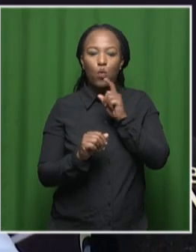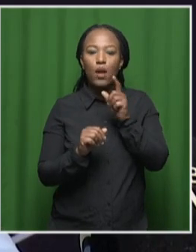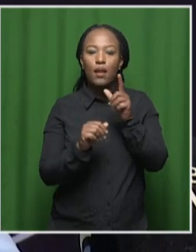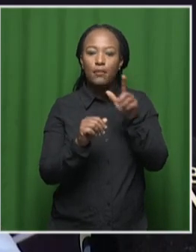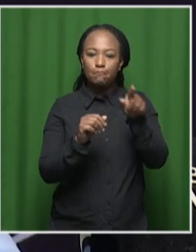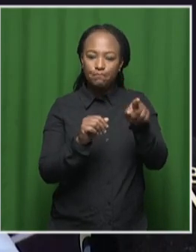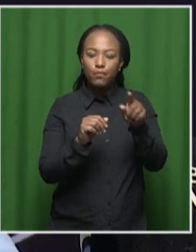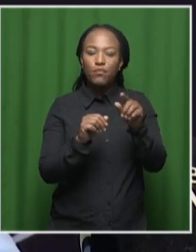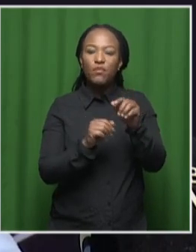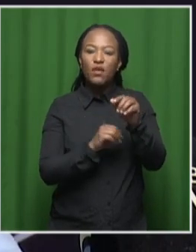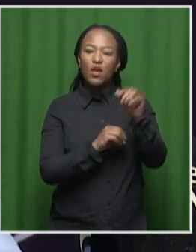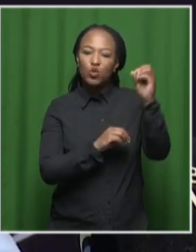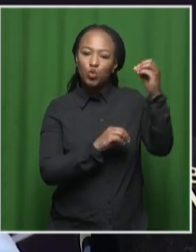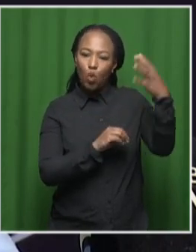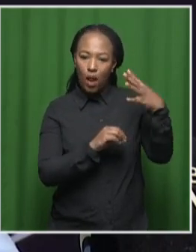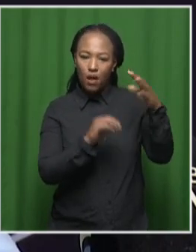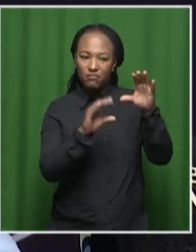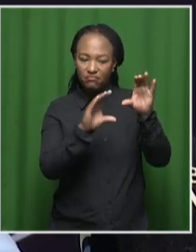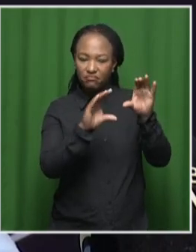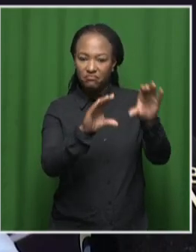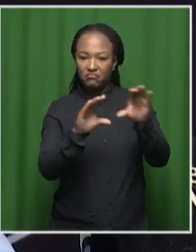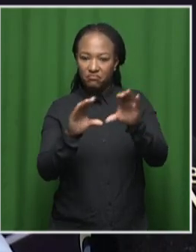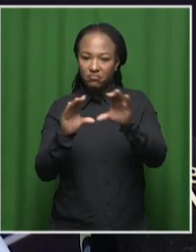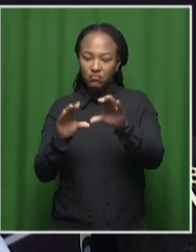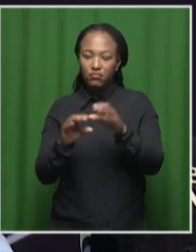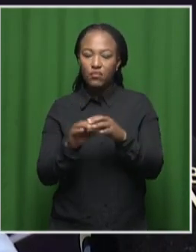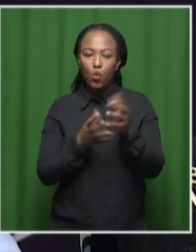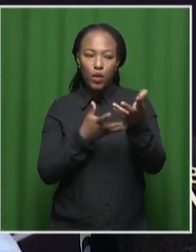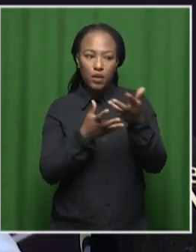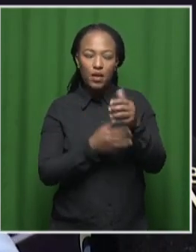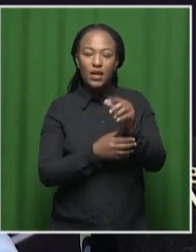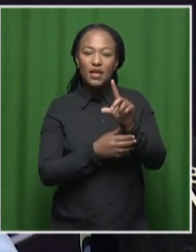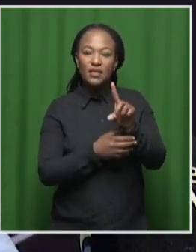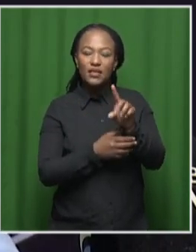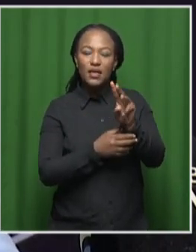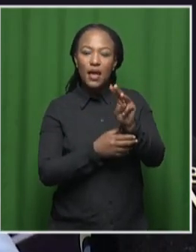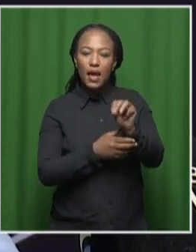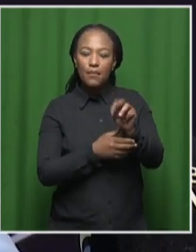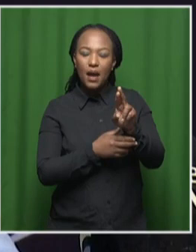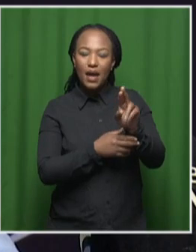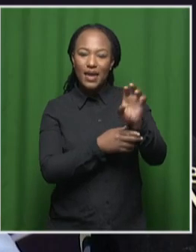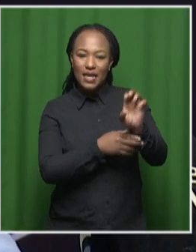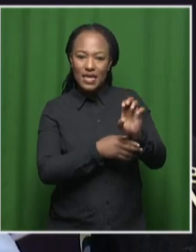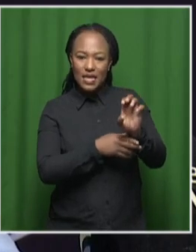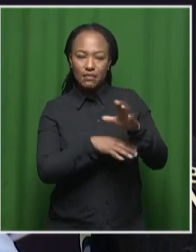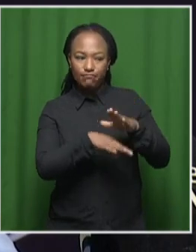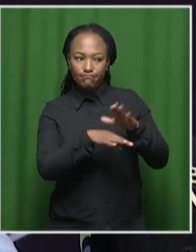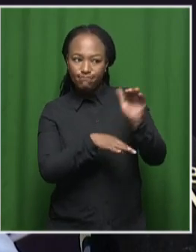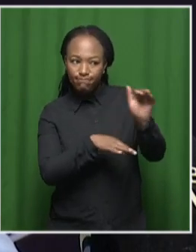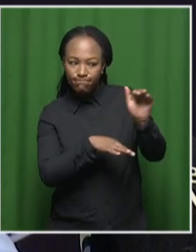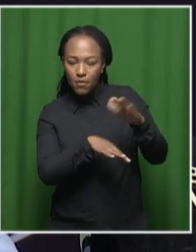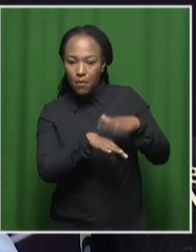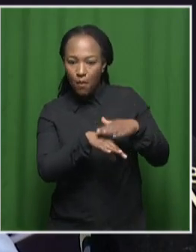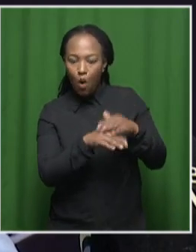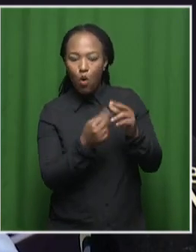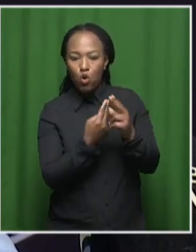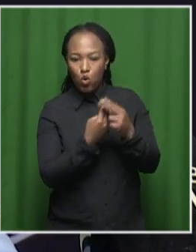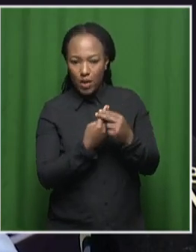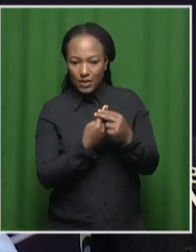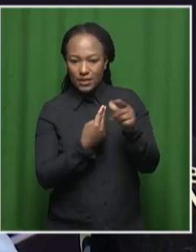We are currently engaging DMRE for more units, which will go a long way in addressing the challenge